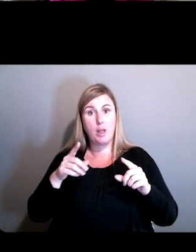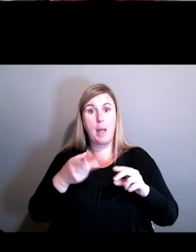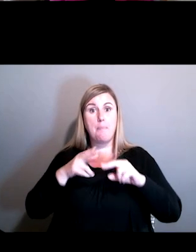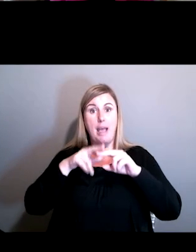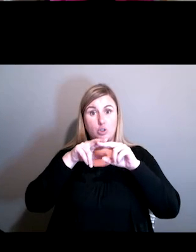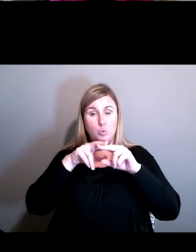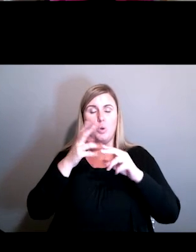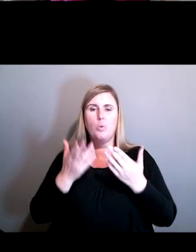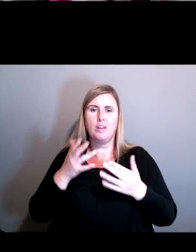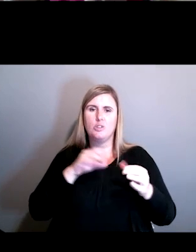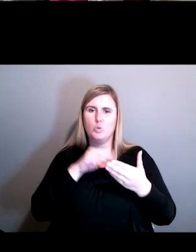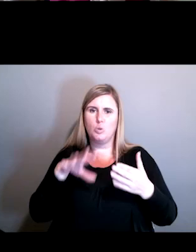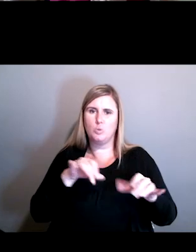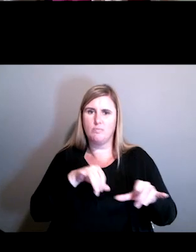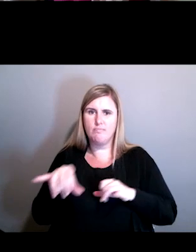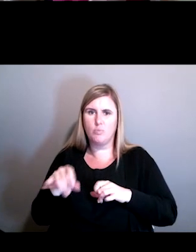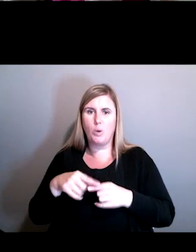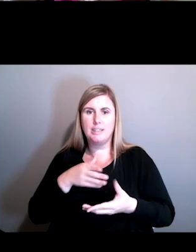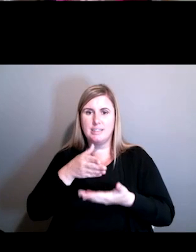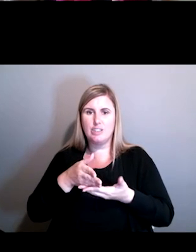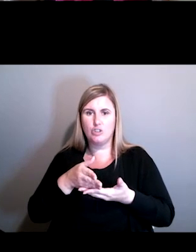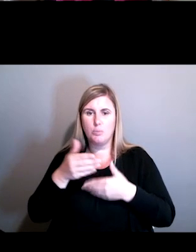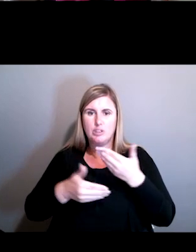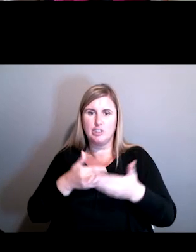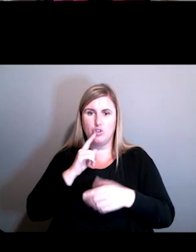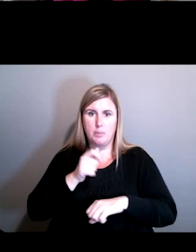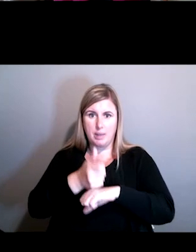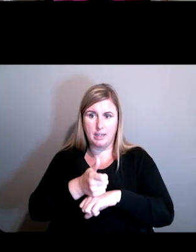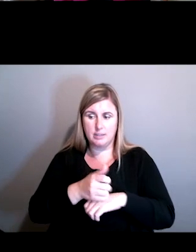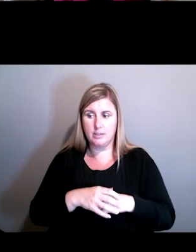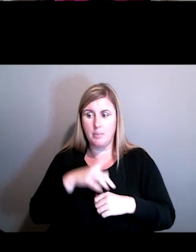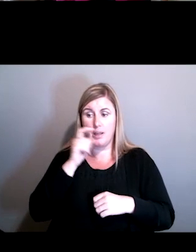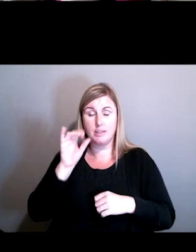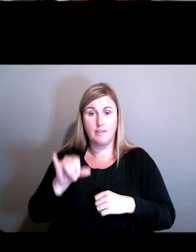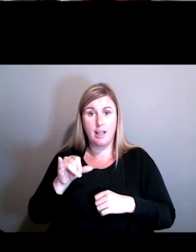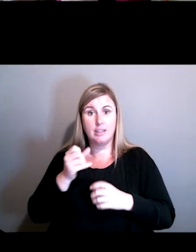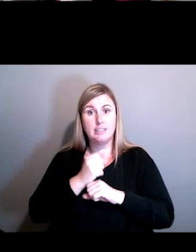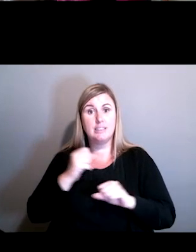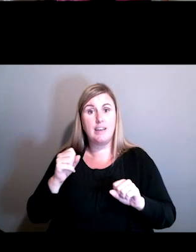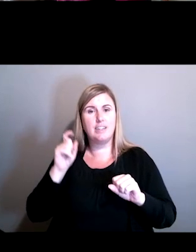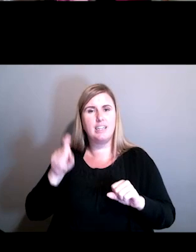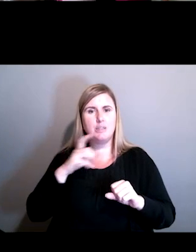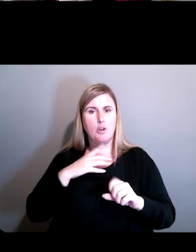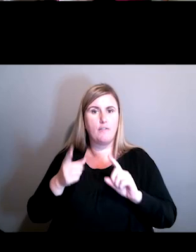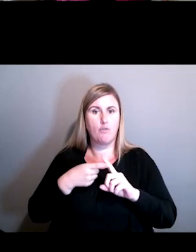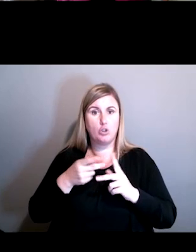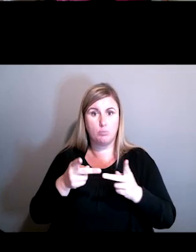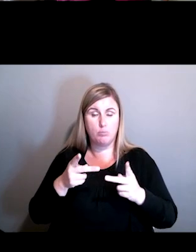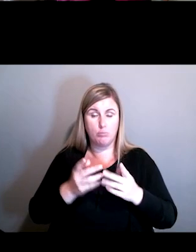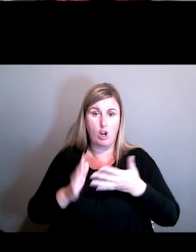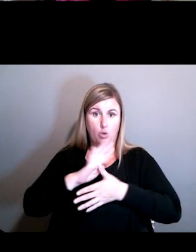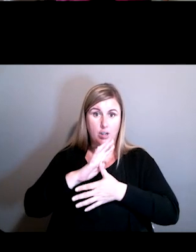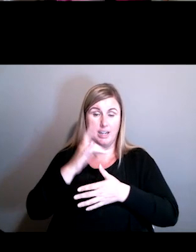extinction procedures are in place. So because of this, safety needs to be our first priority. And if you are unable to